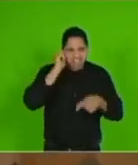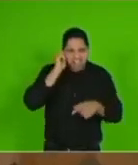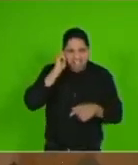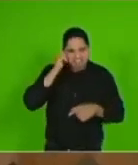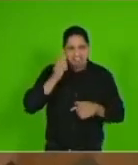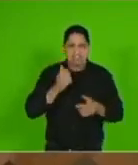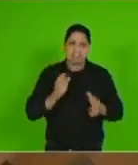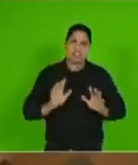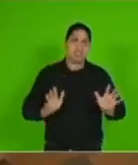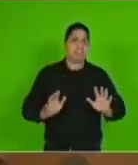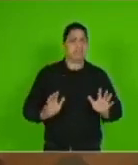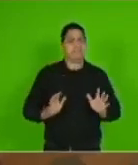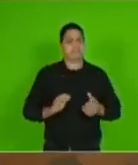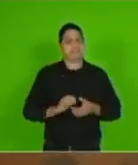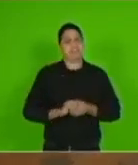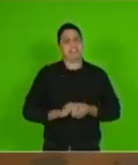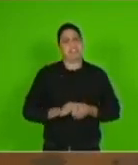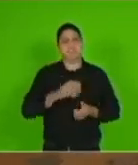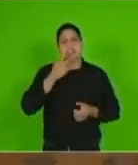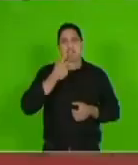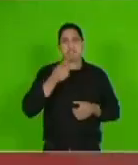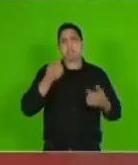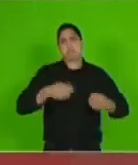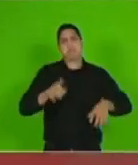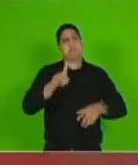these earthly treasures.